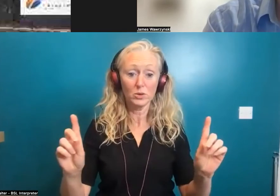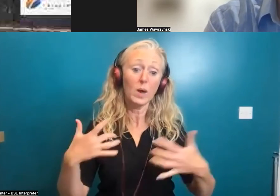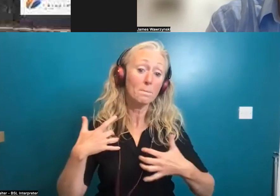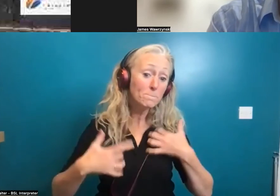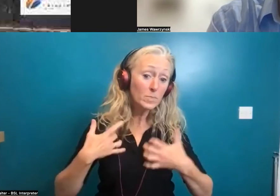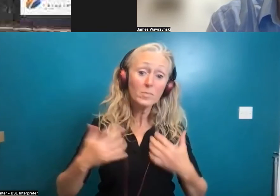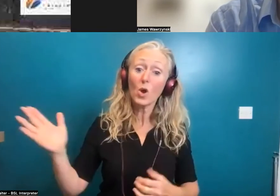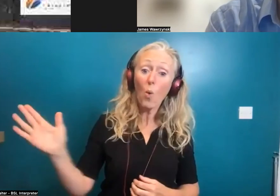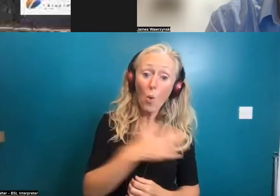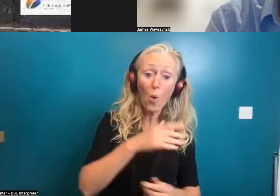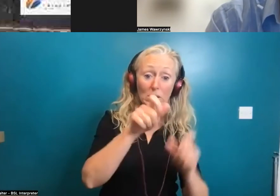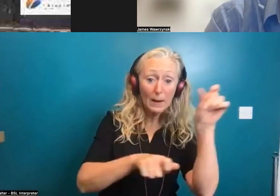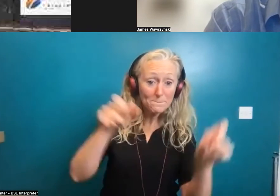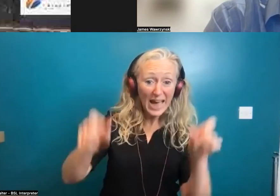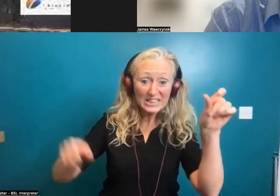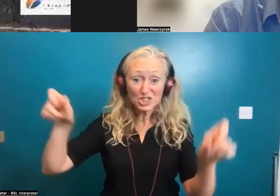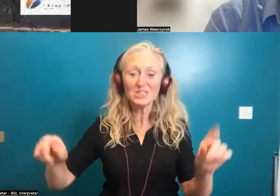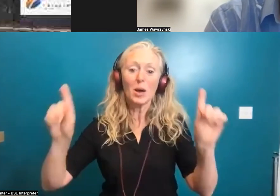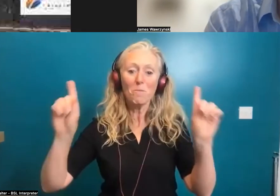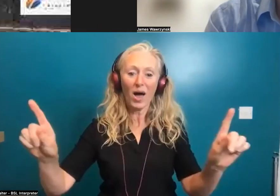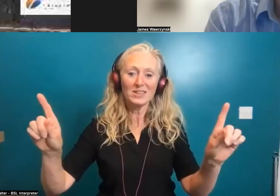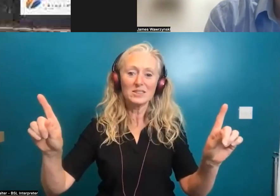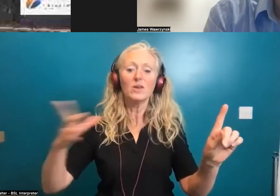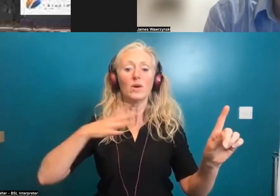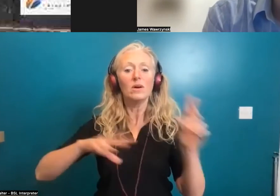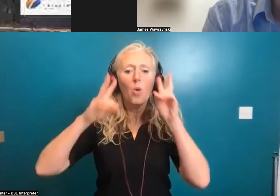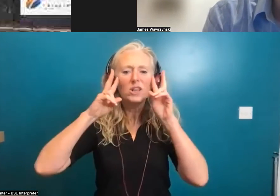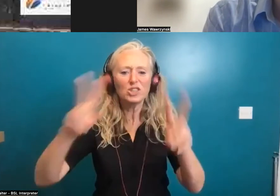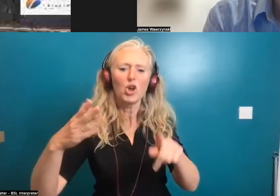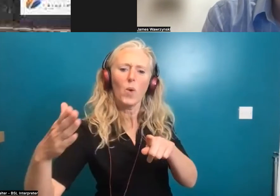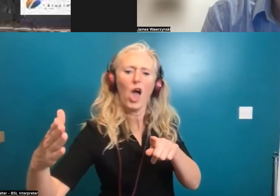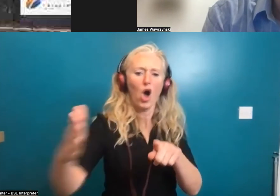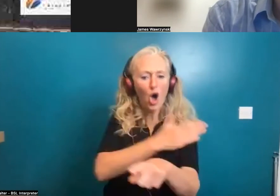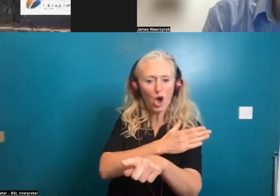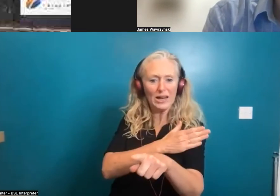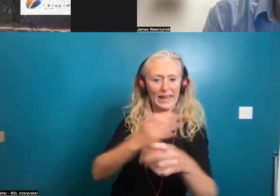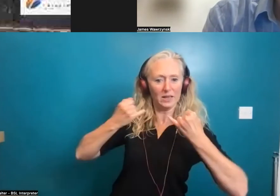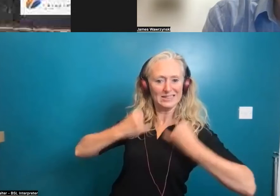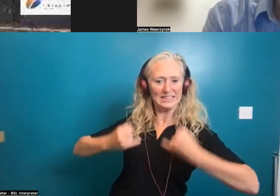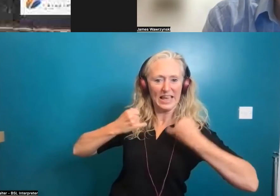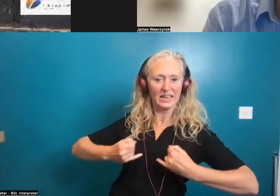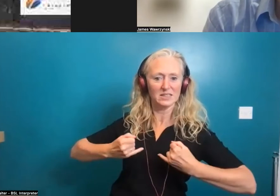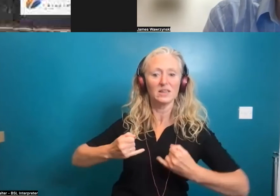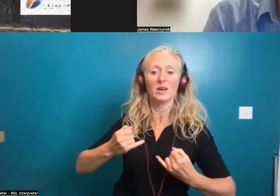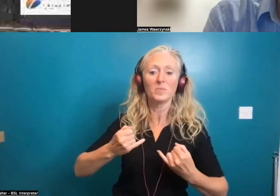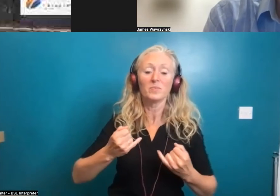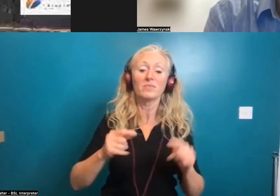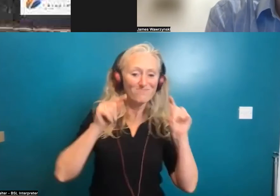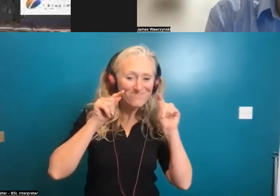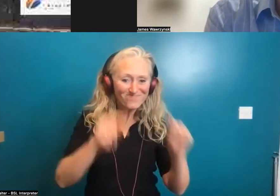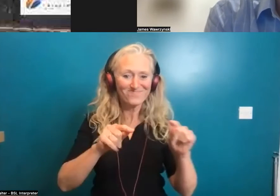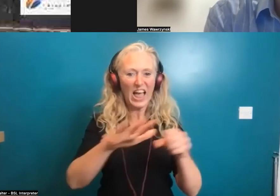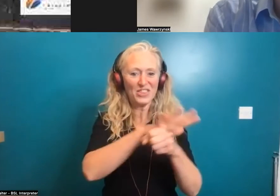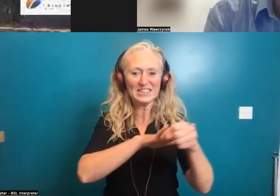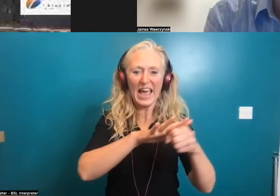particularly uniquely positioned to look at very early disease because of where we are at Great Ormond Street. And this is an area that is